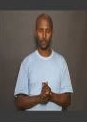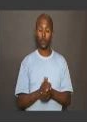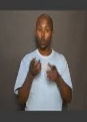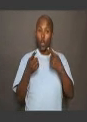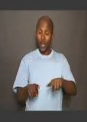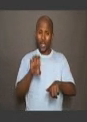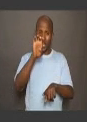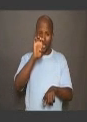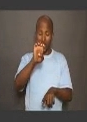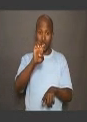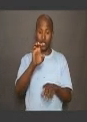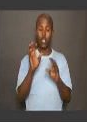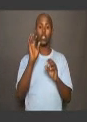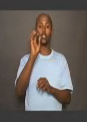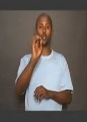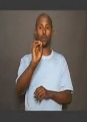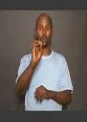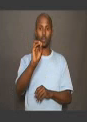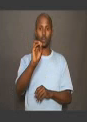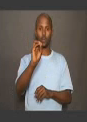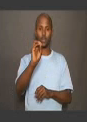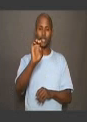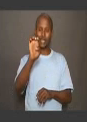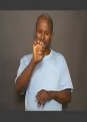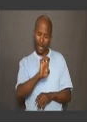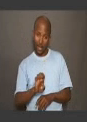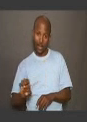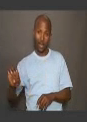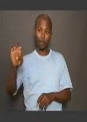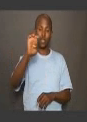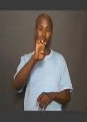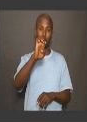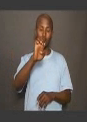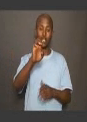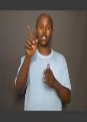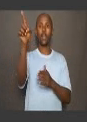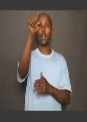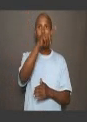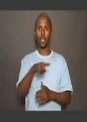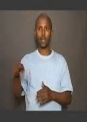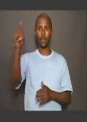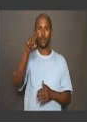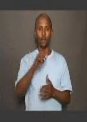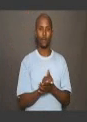When E is 0, the ellipse is a circle.